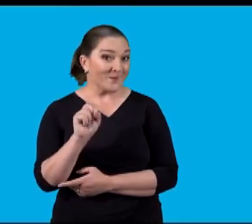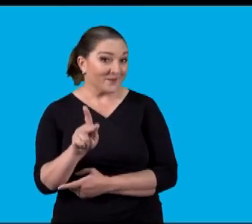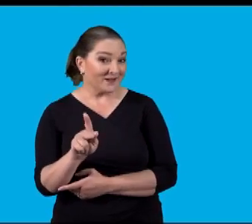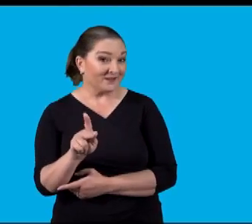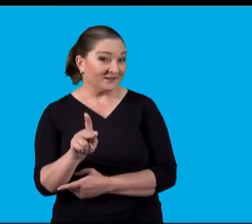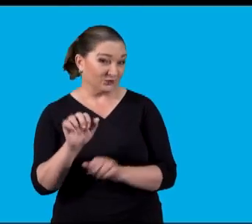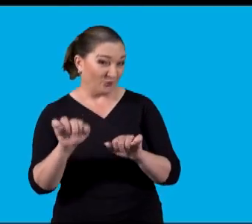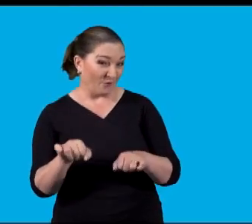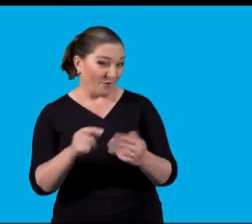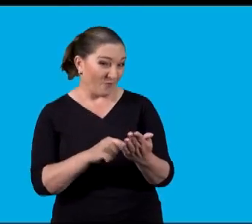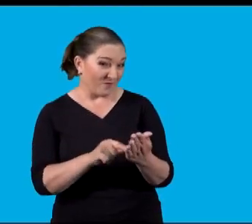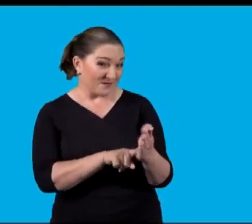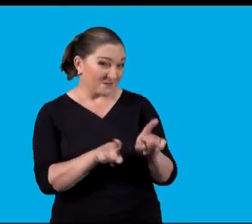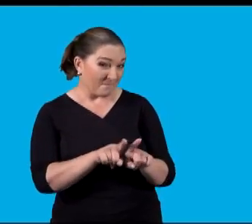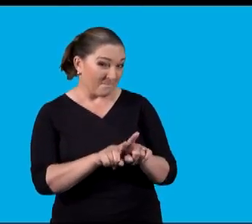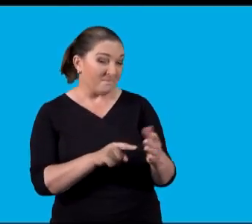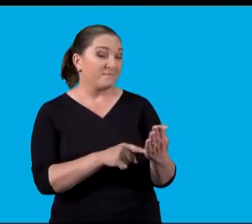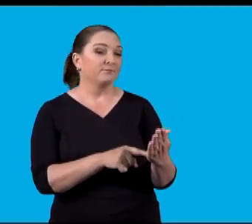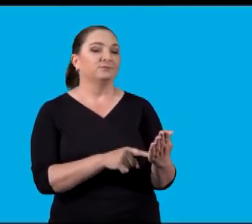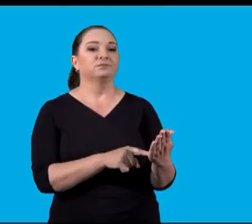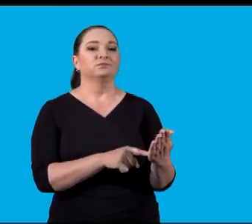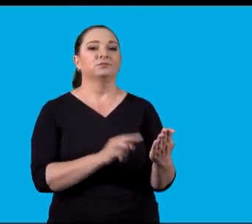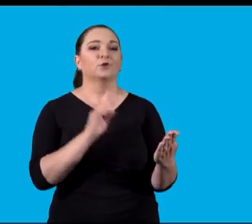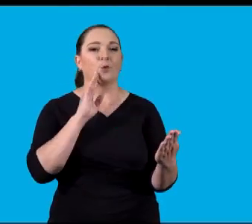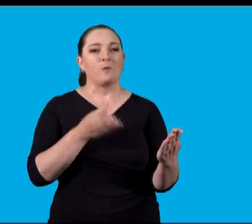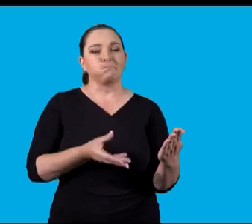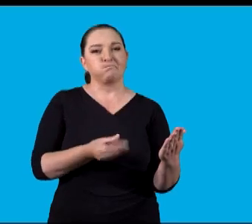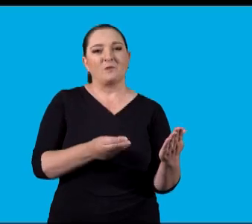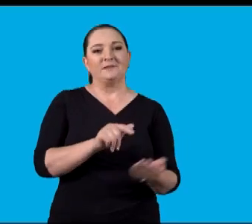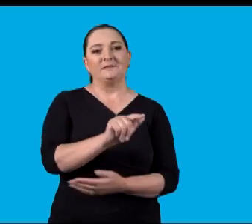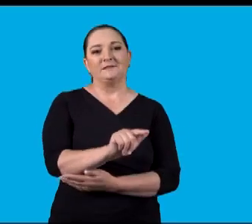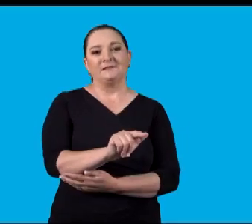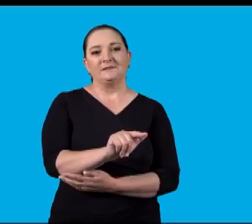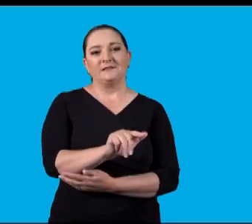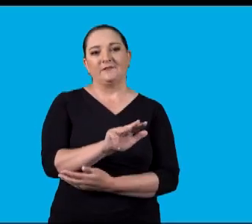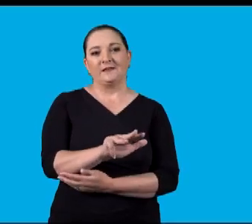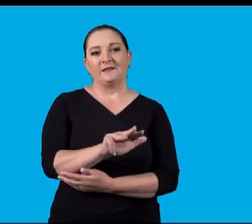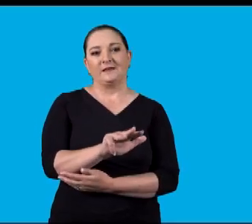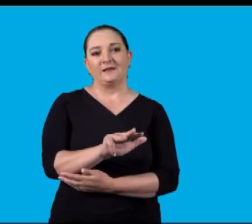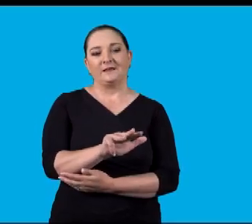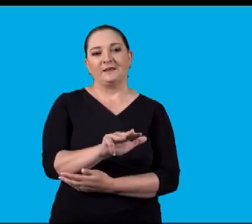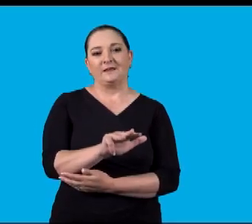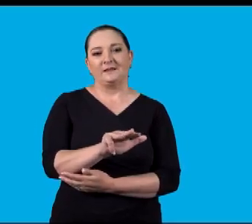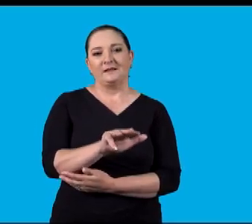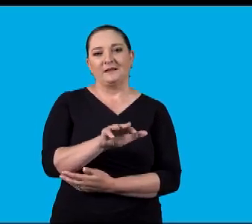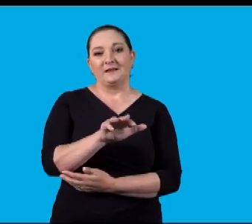7,939,700. Okay, make sure you confirm this figure again in your calculator. Then I'll end up with my